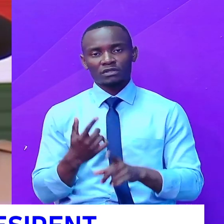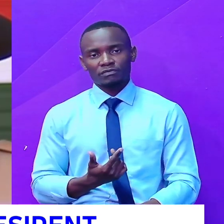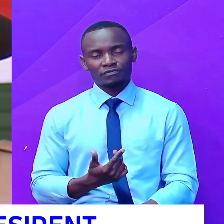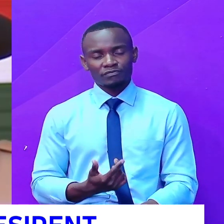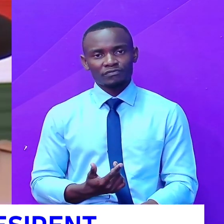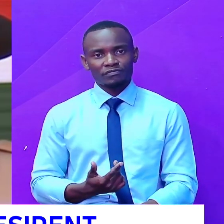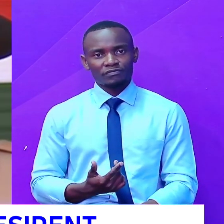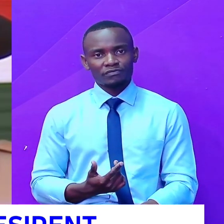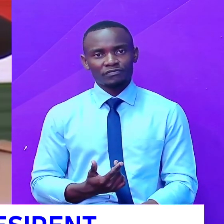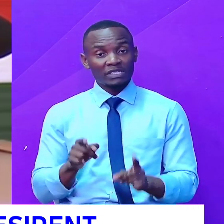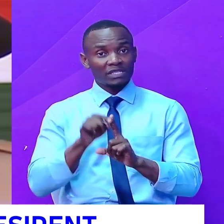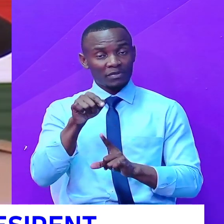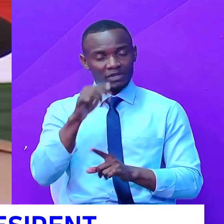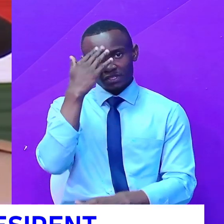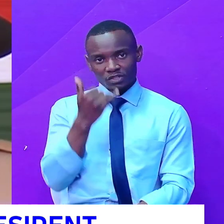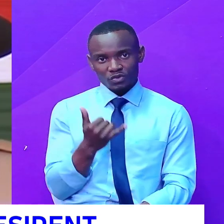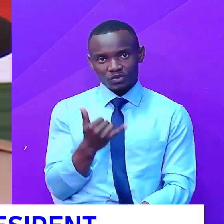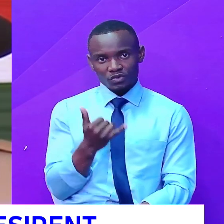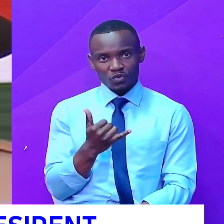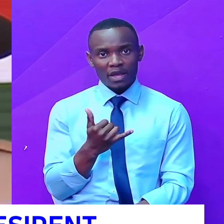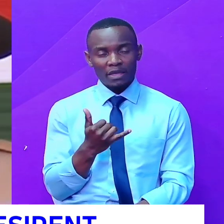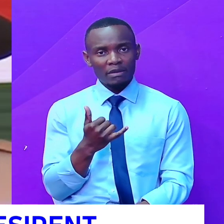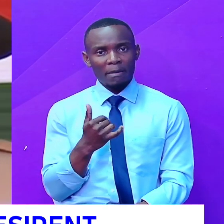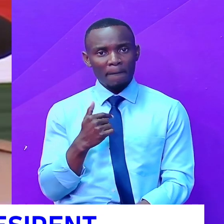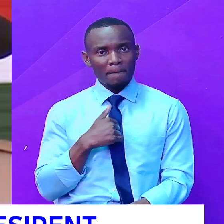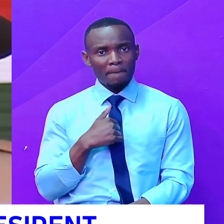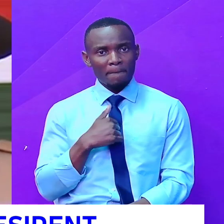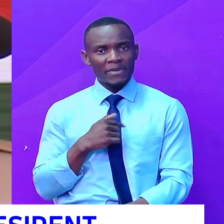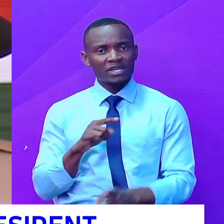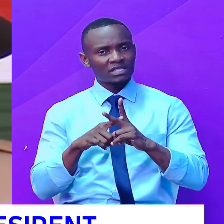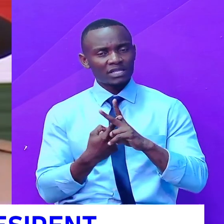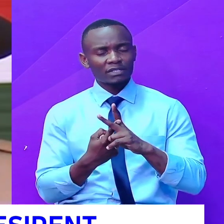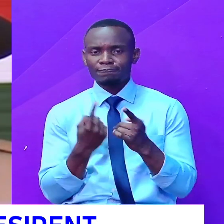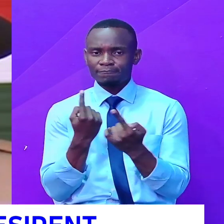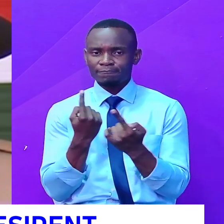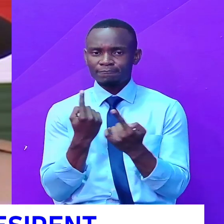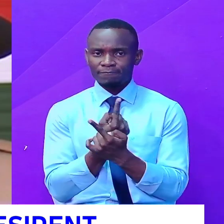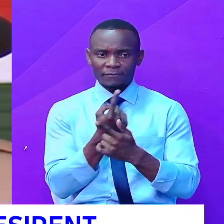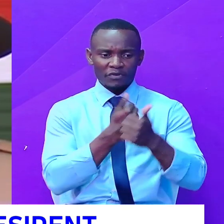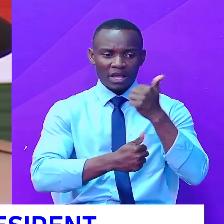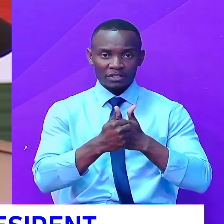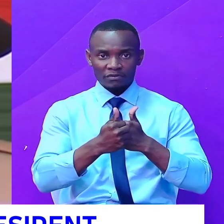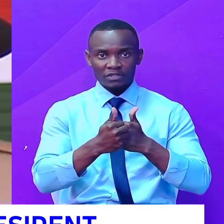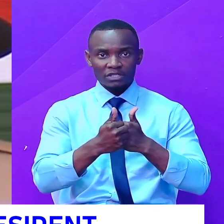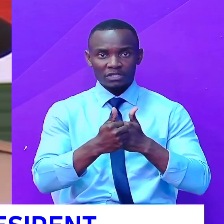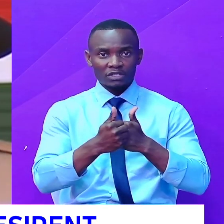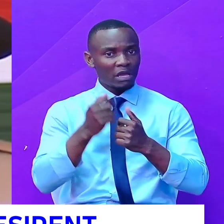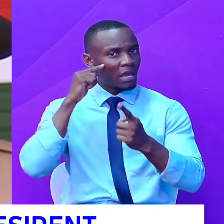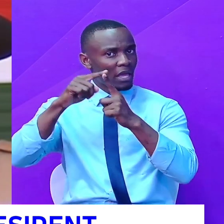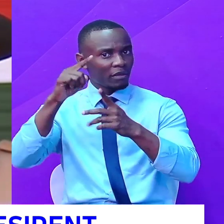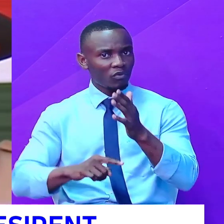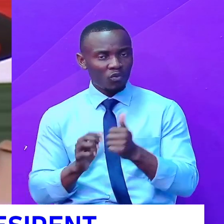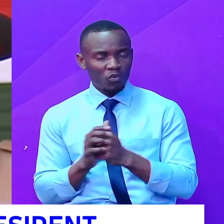is why I initiated a series of activities to pay tribute to all victims of